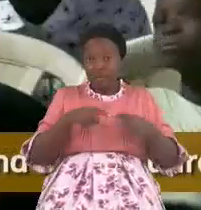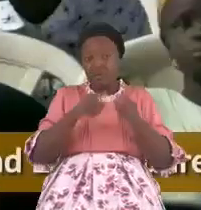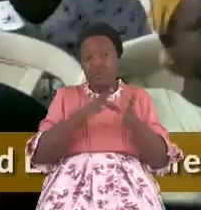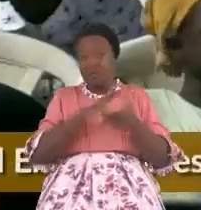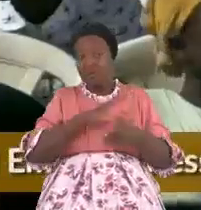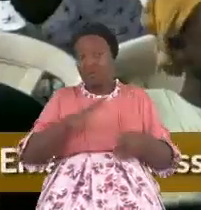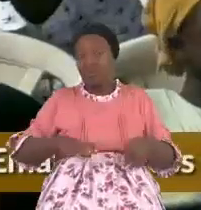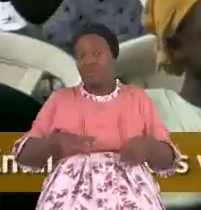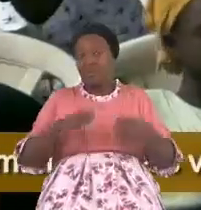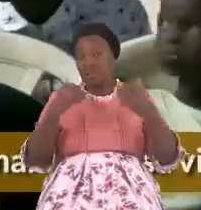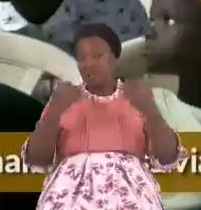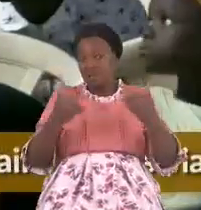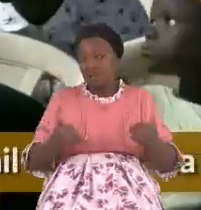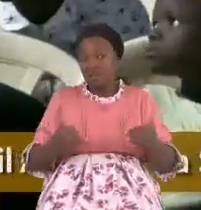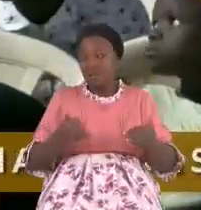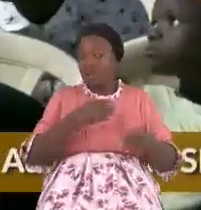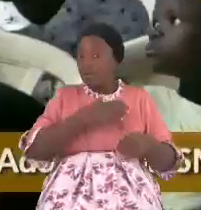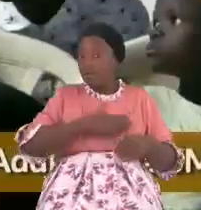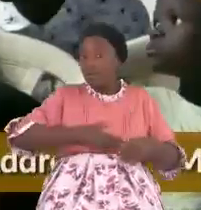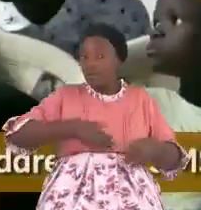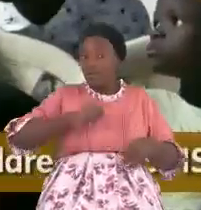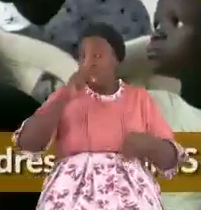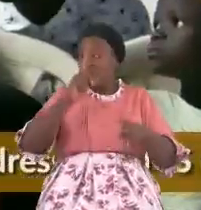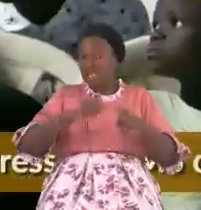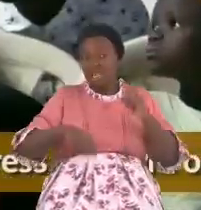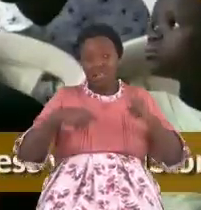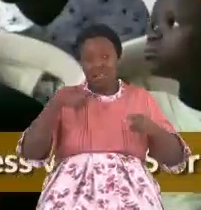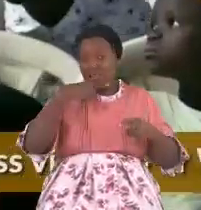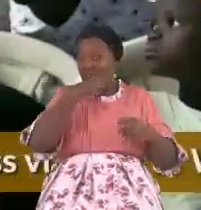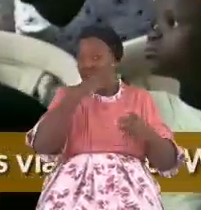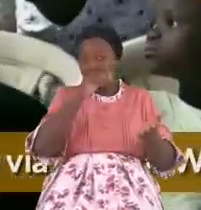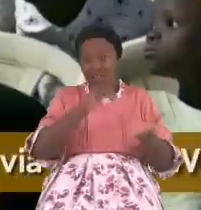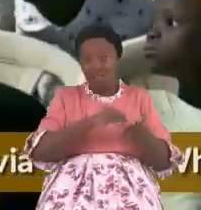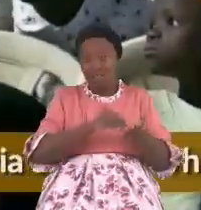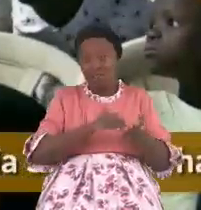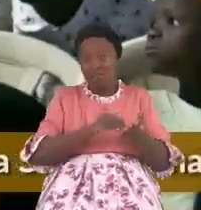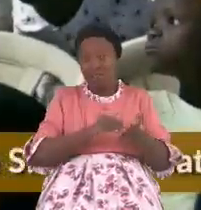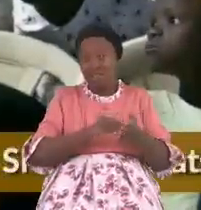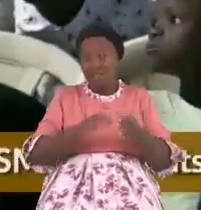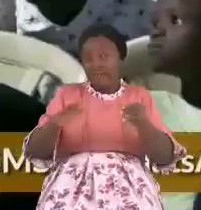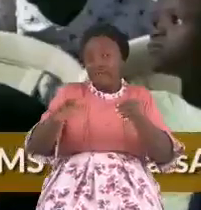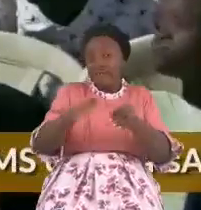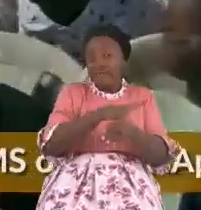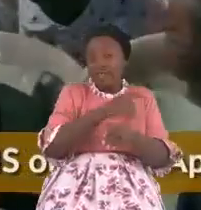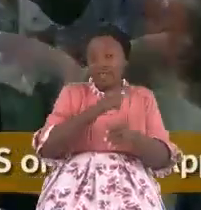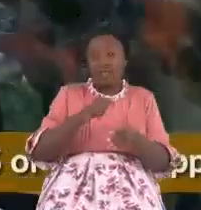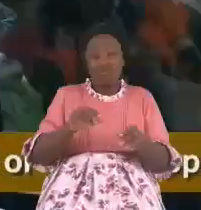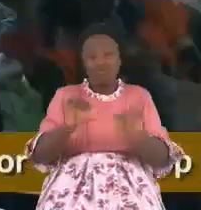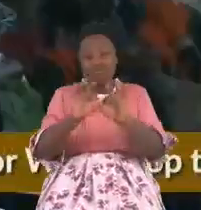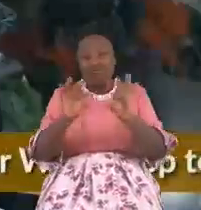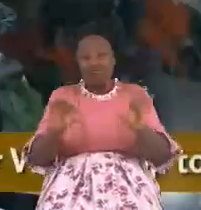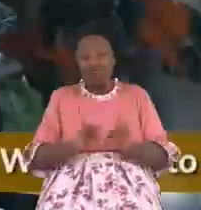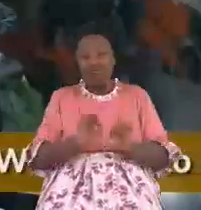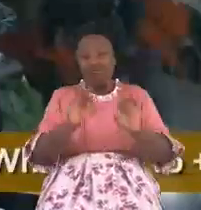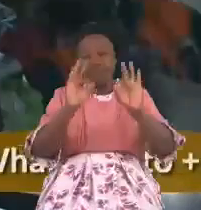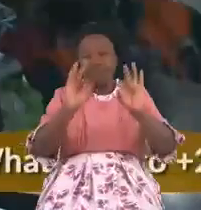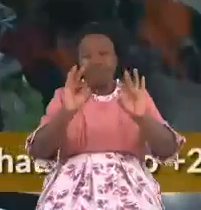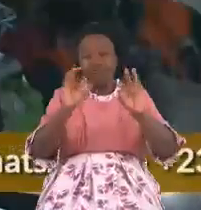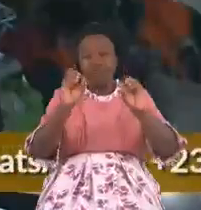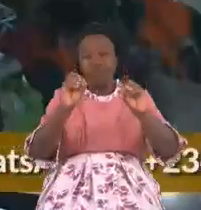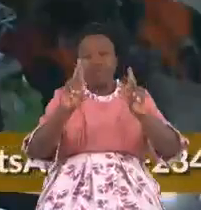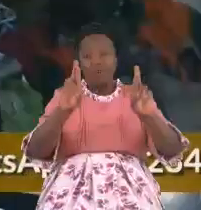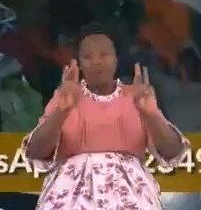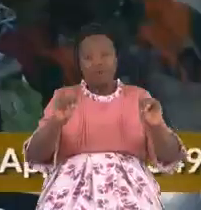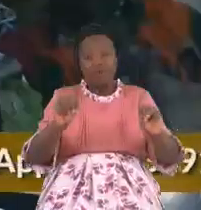feel it correctly and let's be very far don't go yet our father in the lord the servant of god is still coming